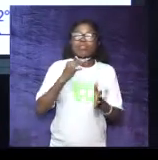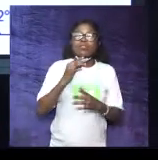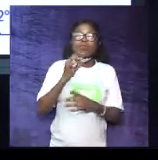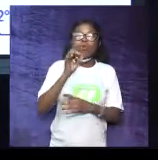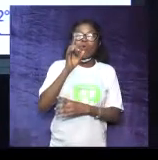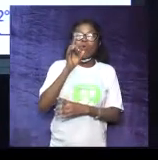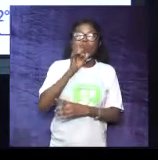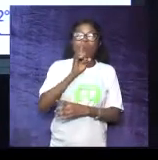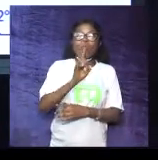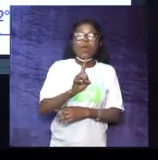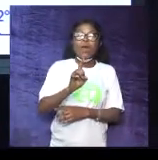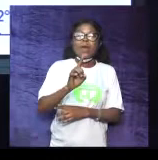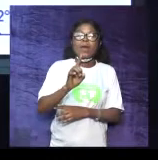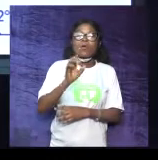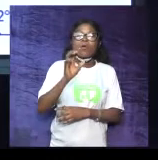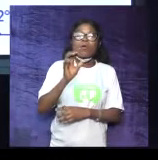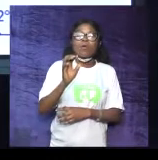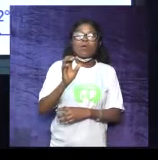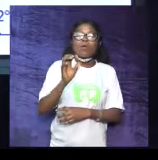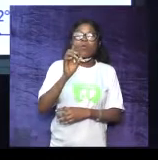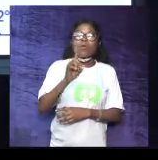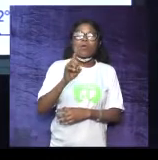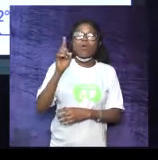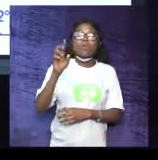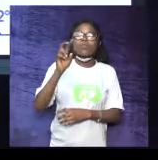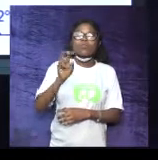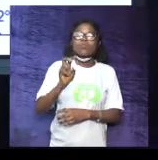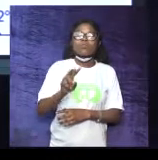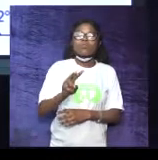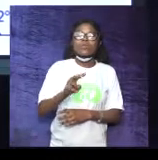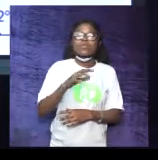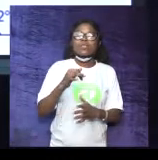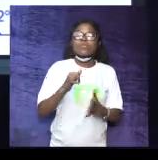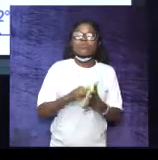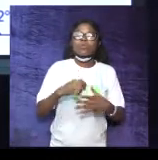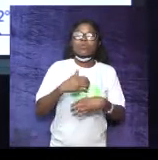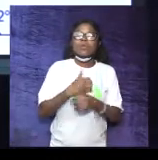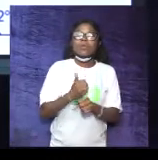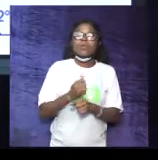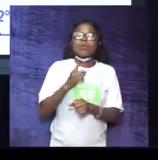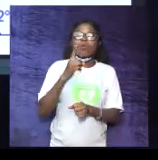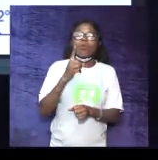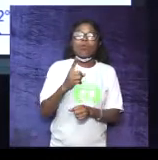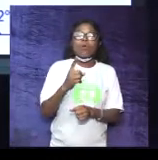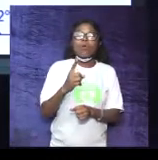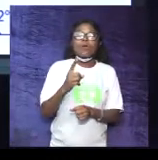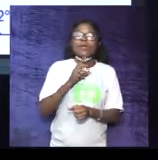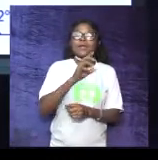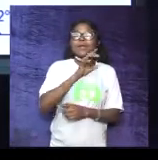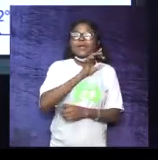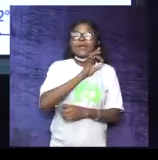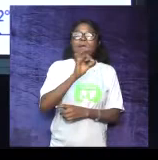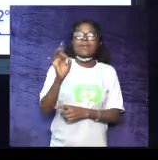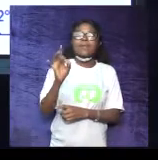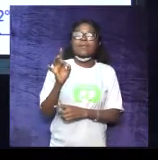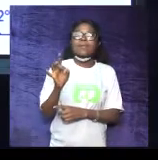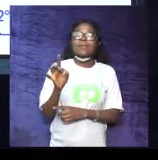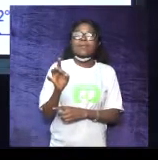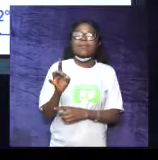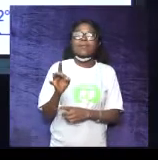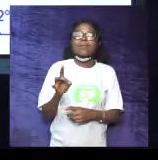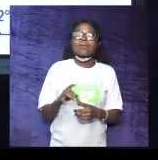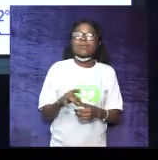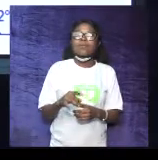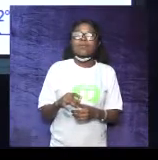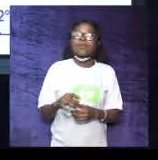112, then 68 has to complete it to make 180. You get that by subtracting